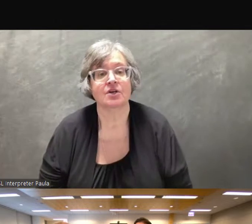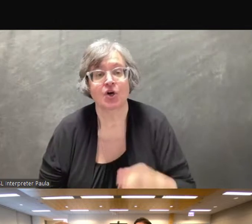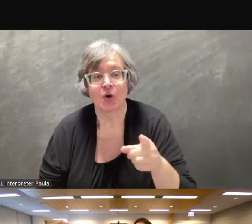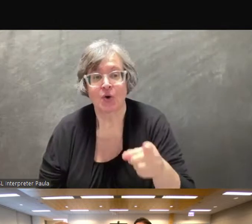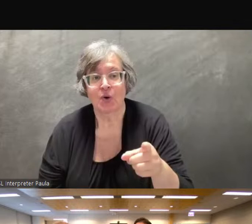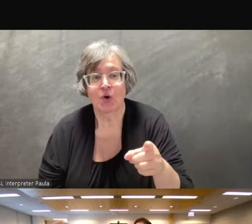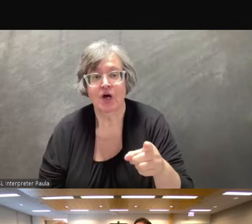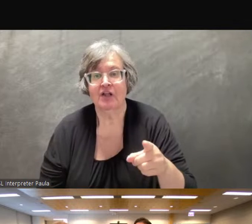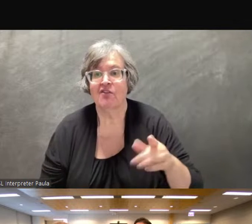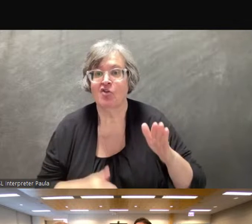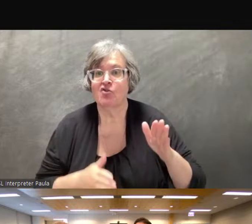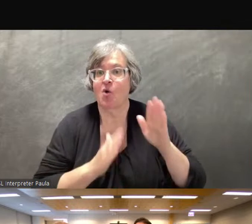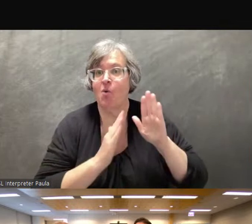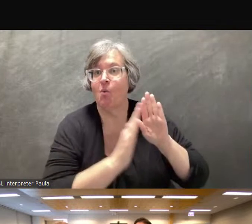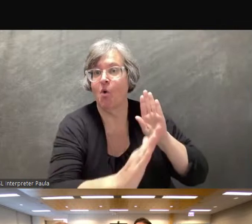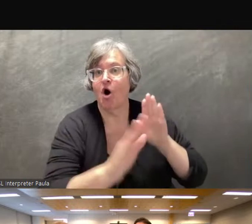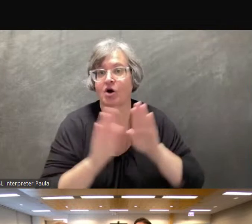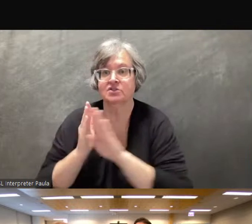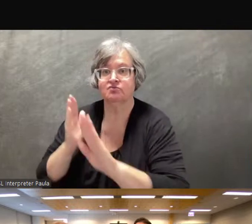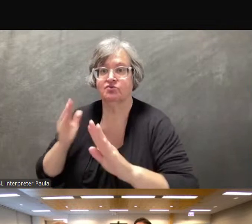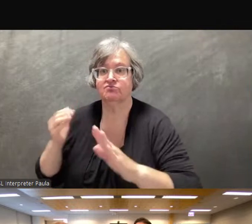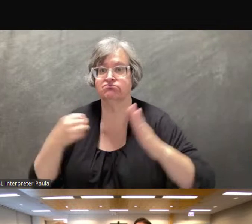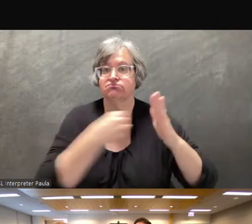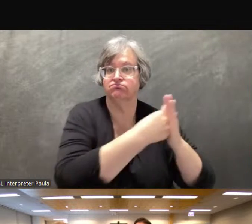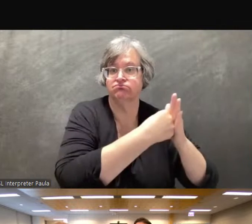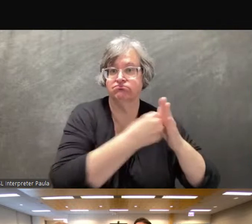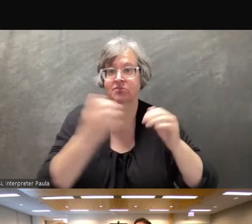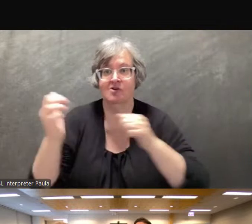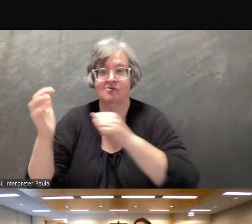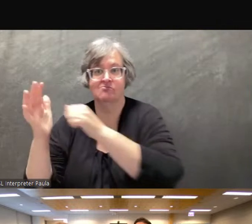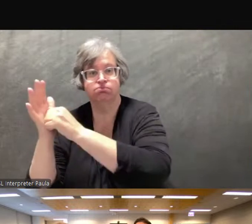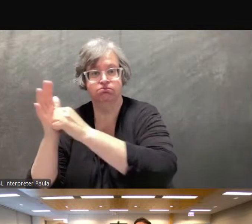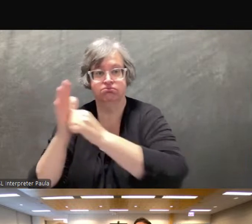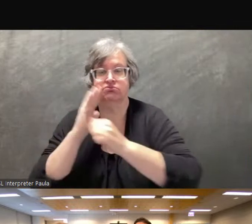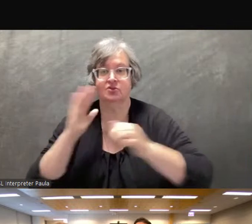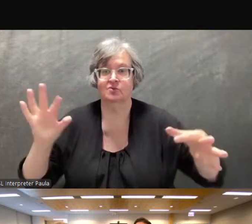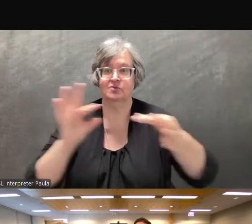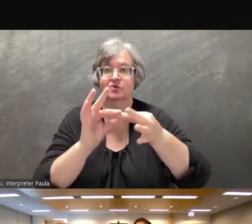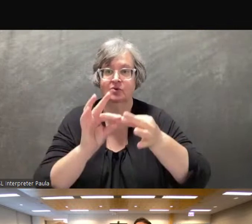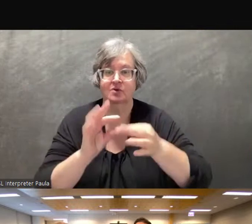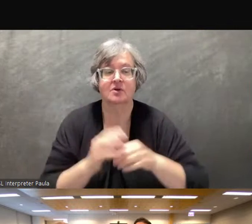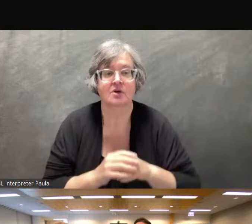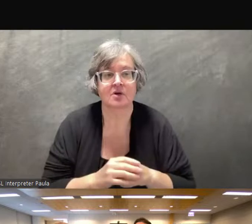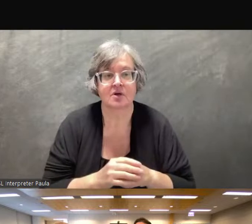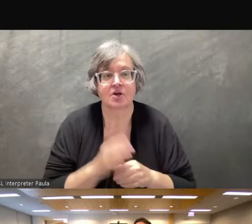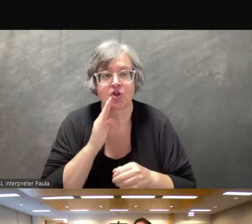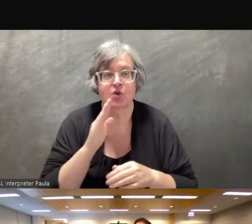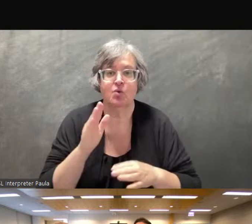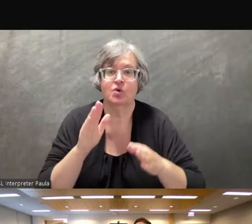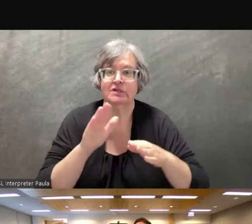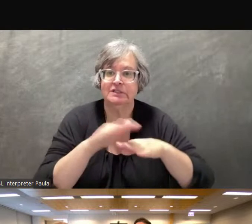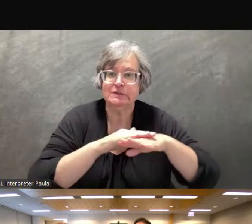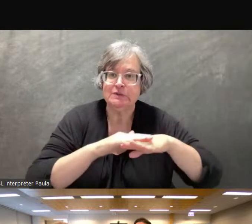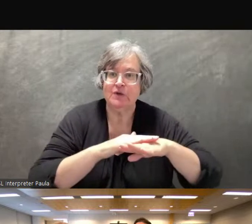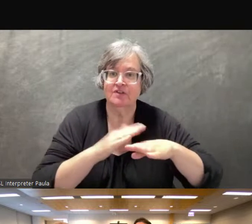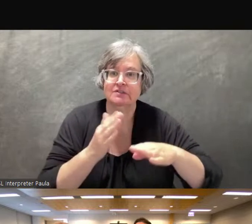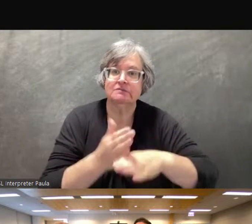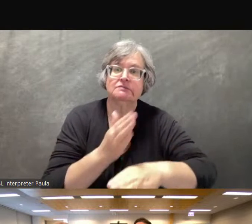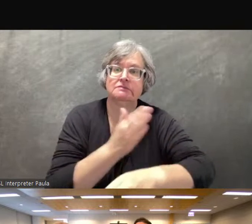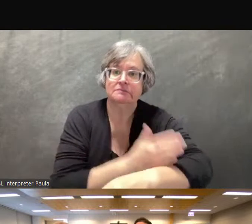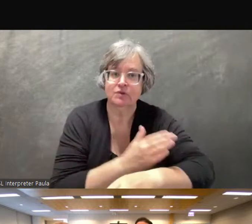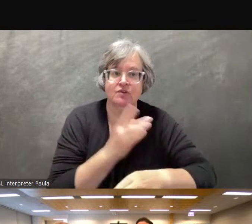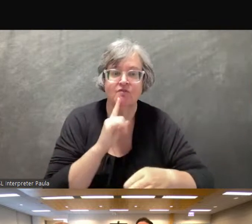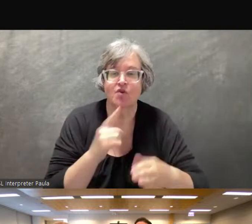the abutment walls on kind of either side of there where they actually have to completely rebuild and reconnect those abutment walls, resurface them for the increased load of the new